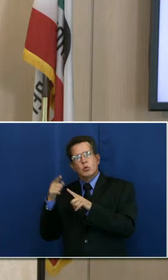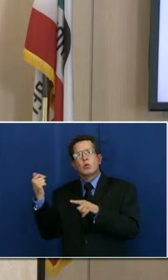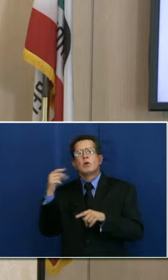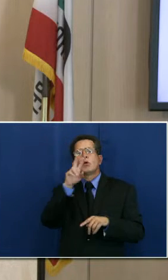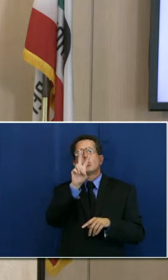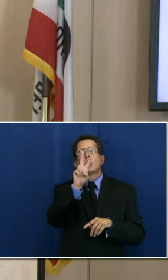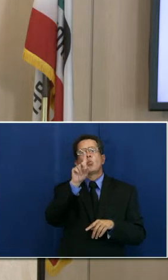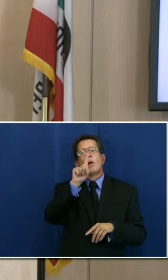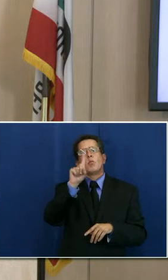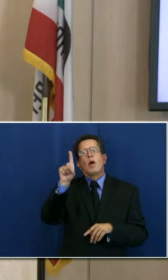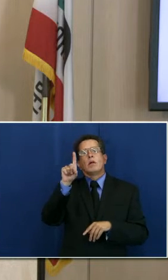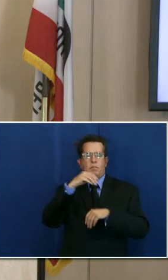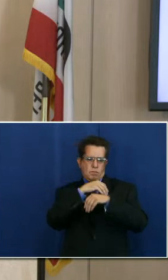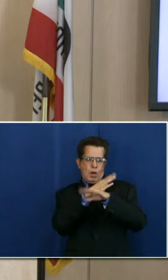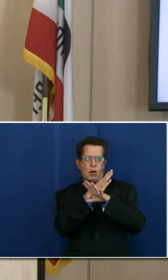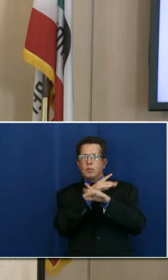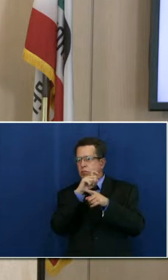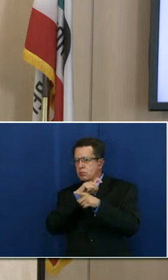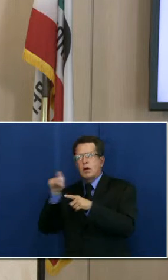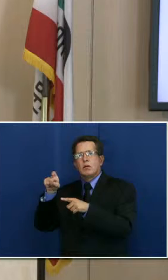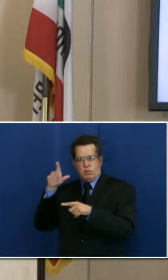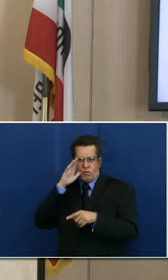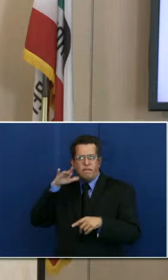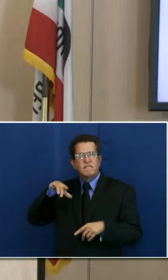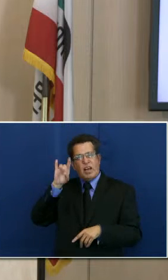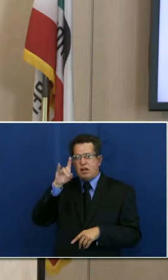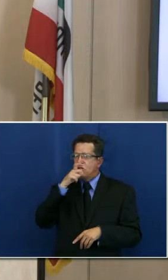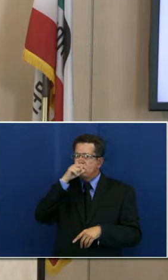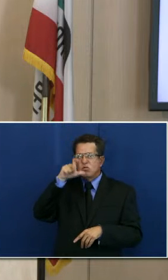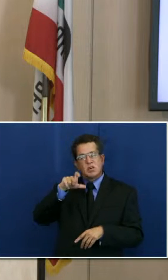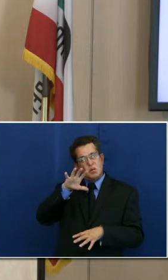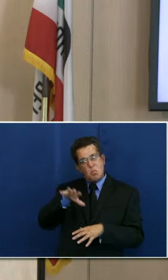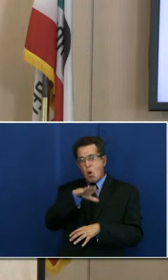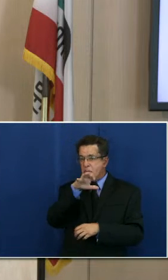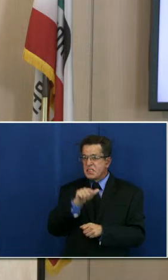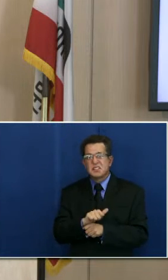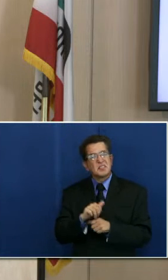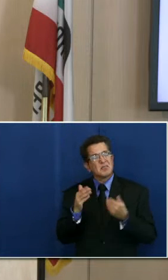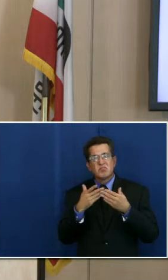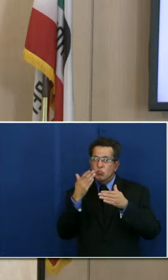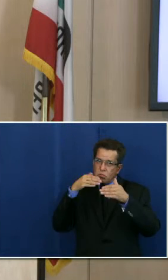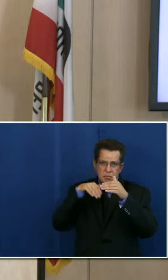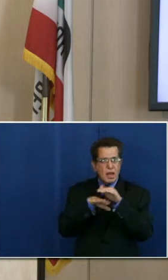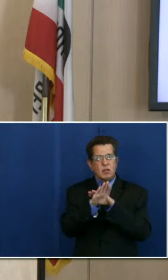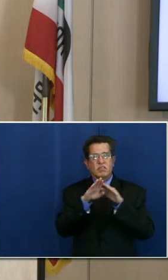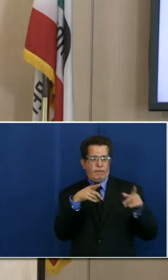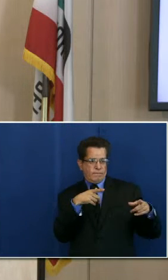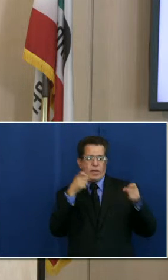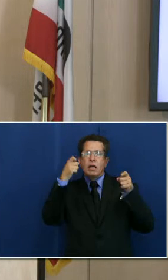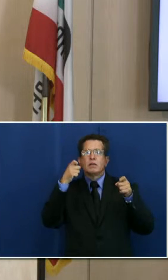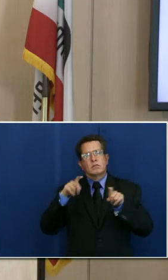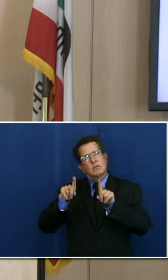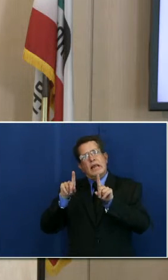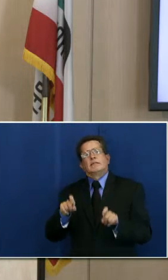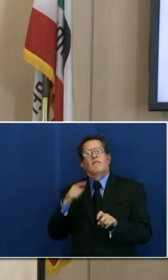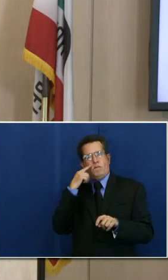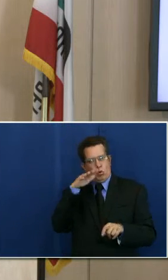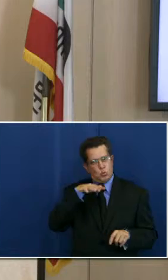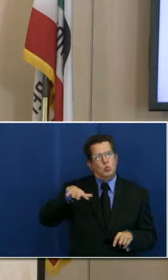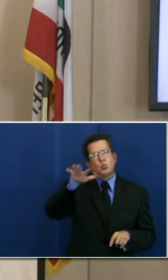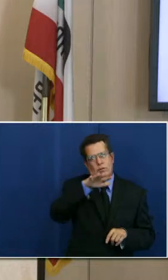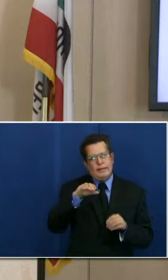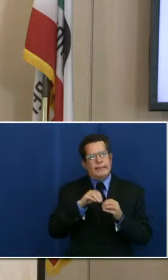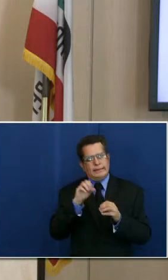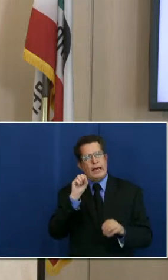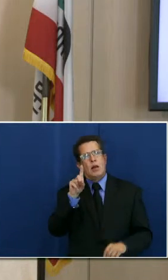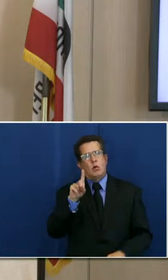being no appointment drop-in sites. So trying to make it as easy and accessible to San Diegans. Now,